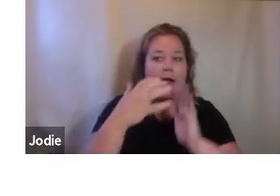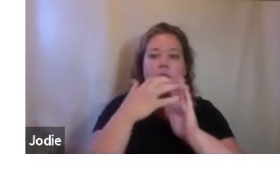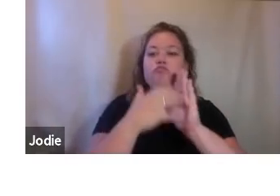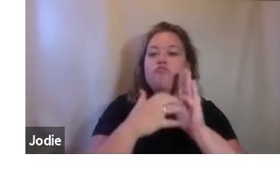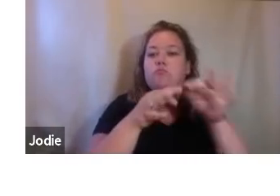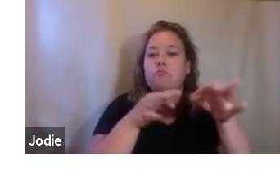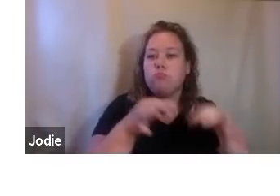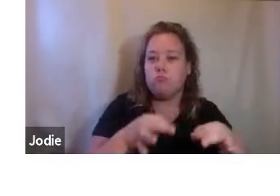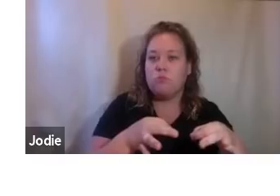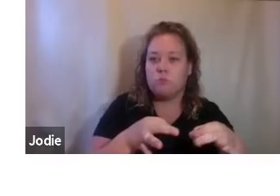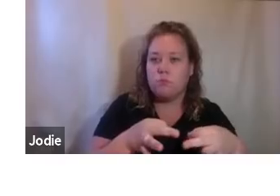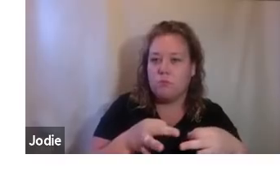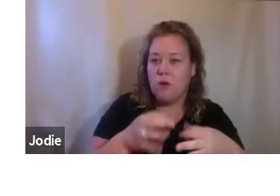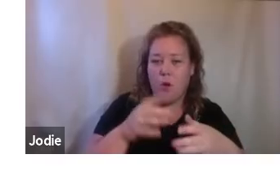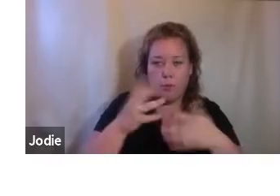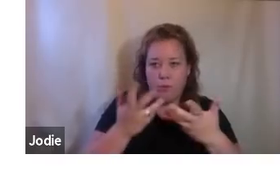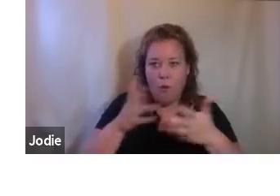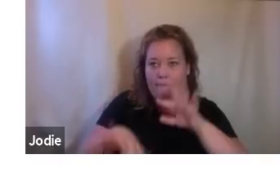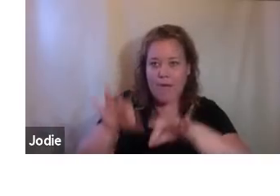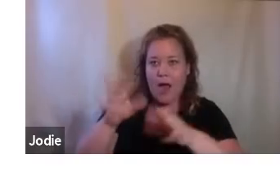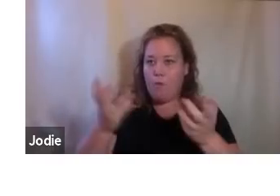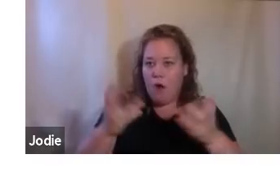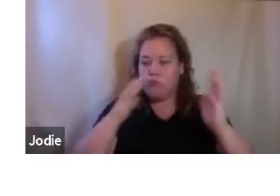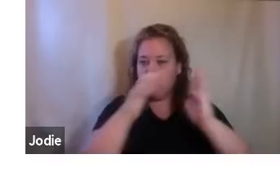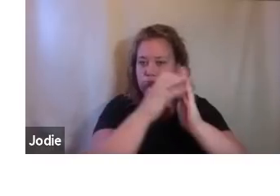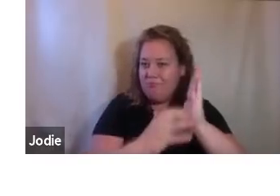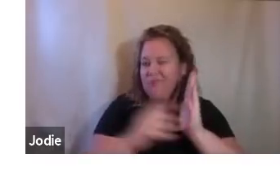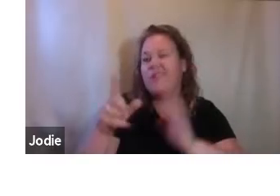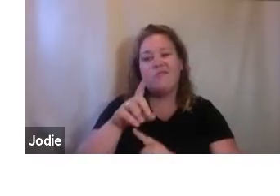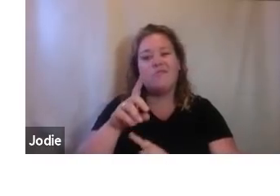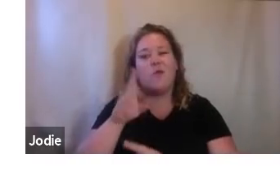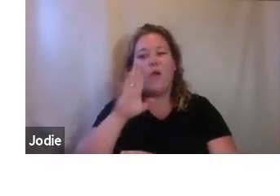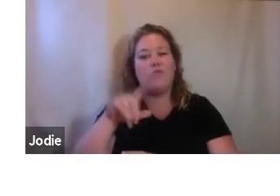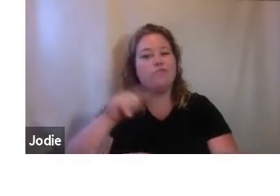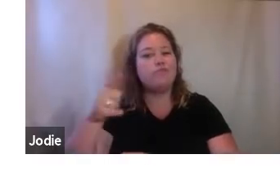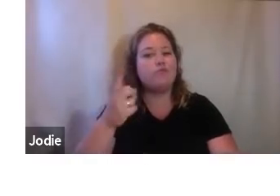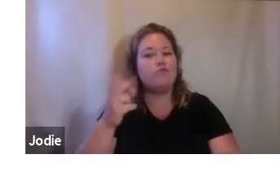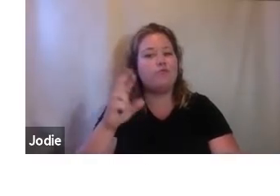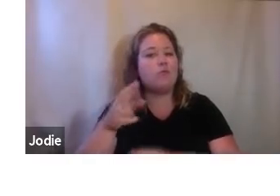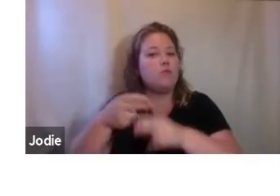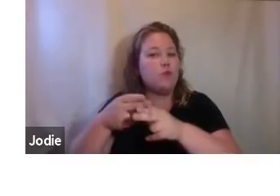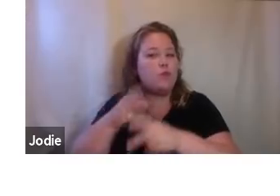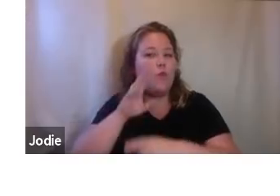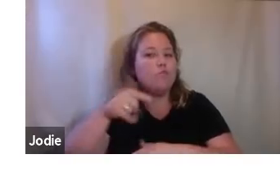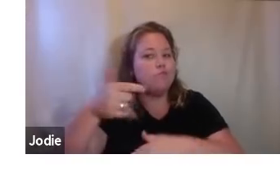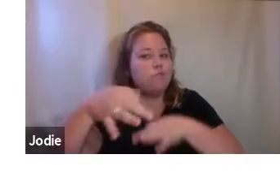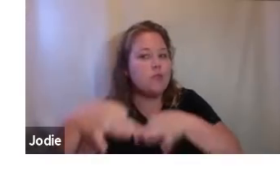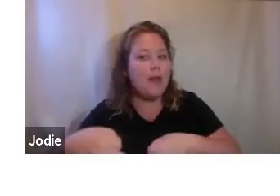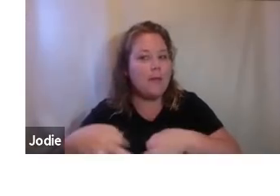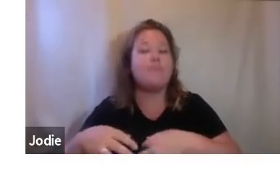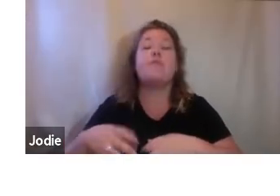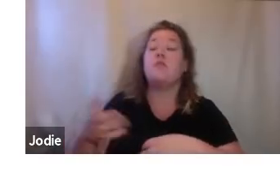Dr. Fitzgerald will go over this a little bit more in detail in a moment. And it will also provide some recommendations, which